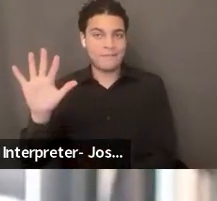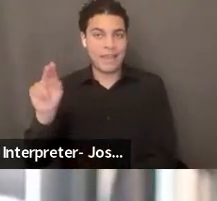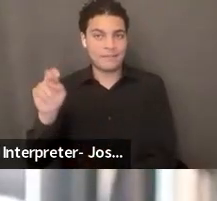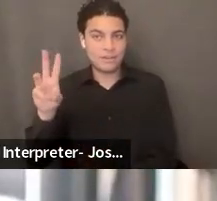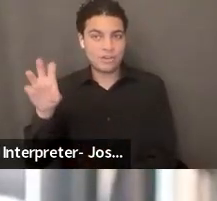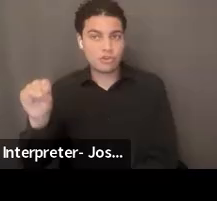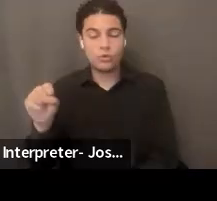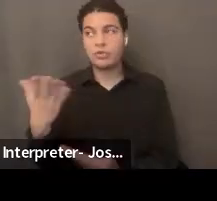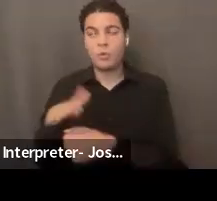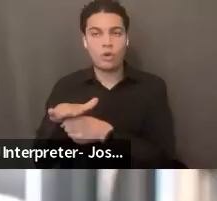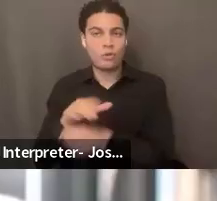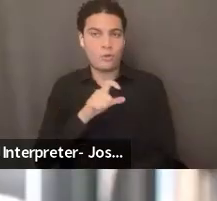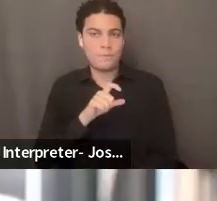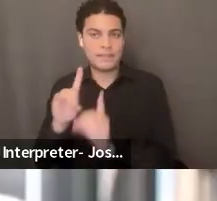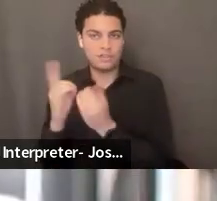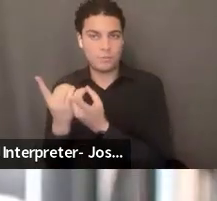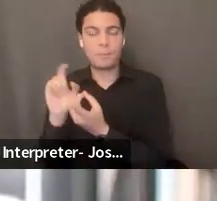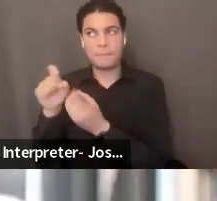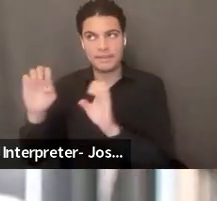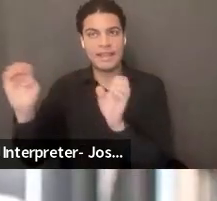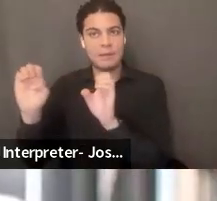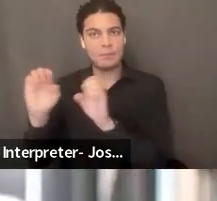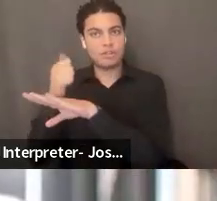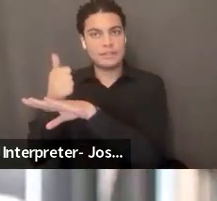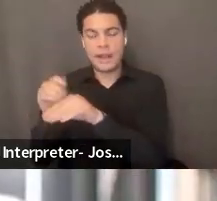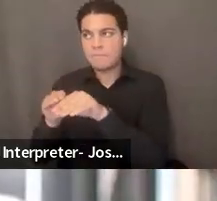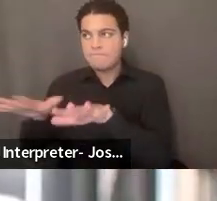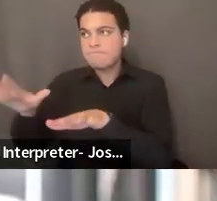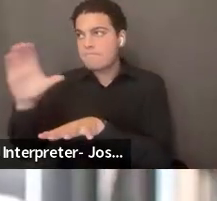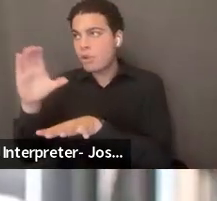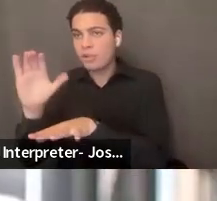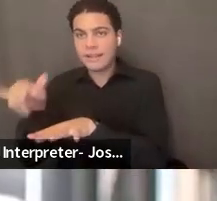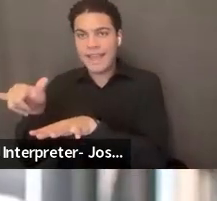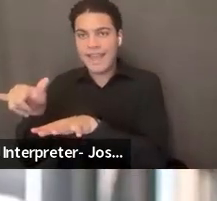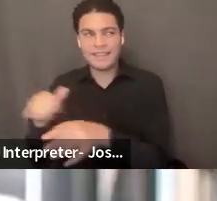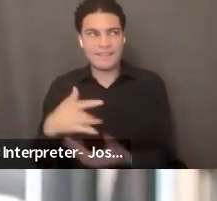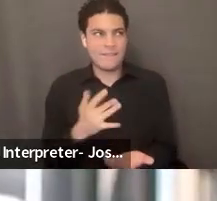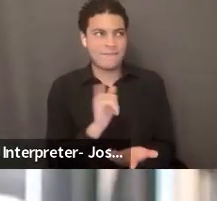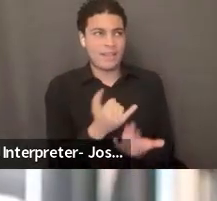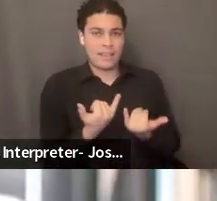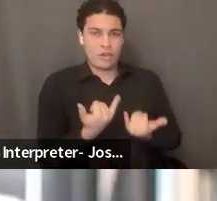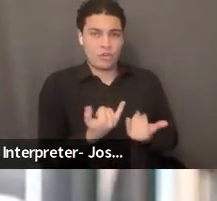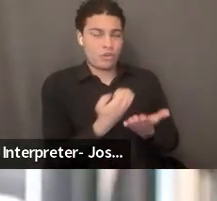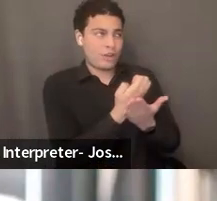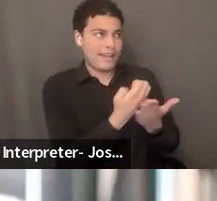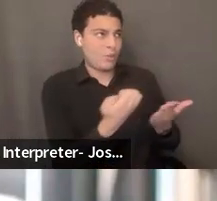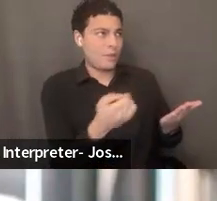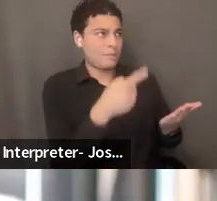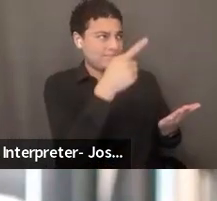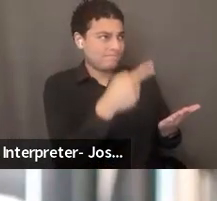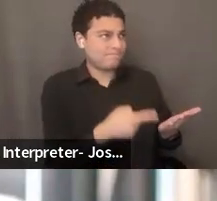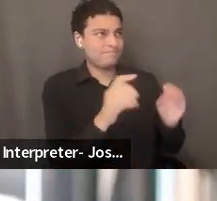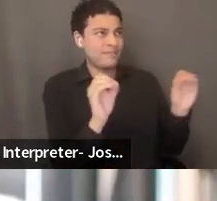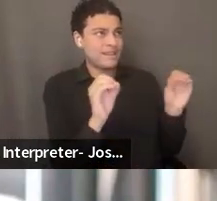police department. There was nothing on the market that was suitable for him based upon most kids who